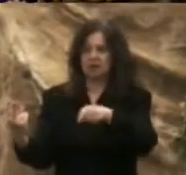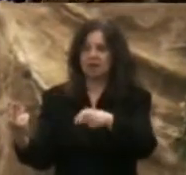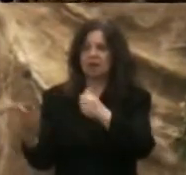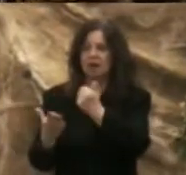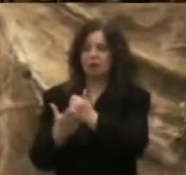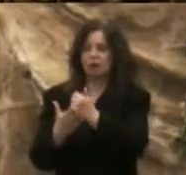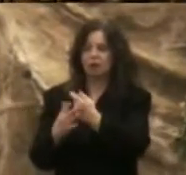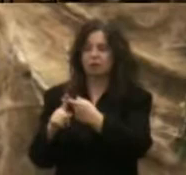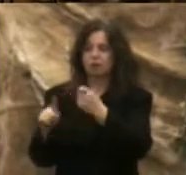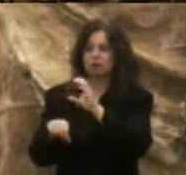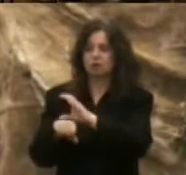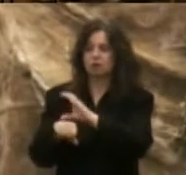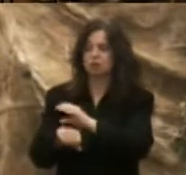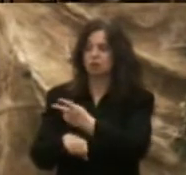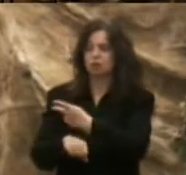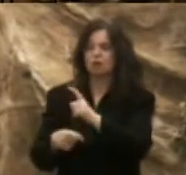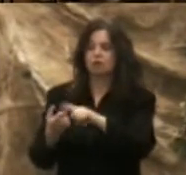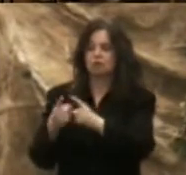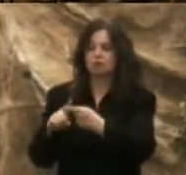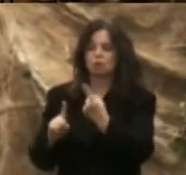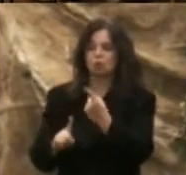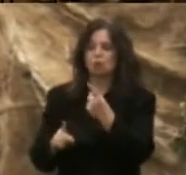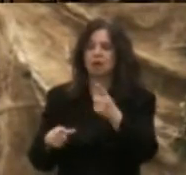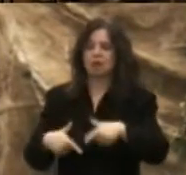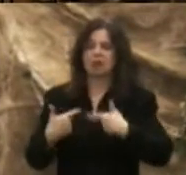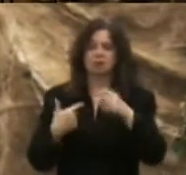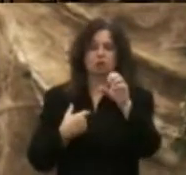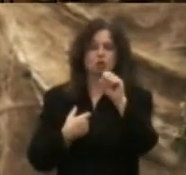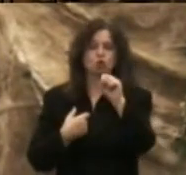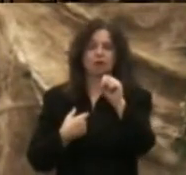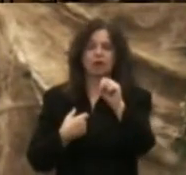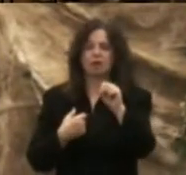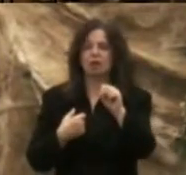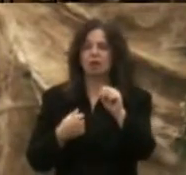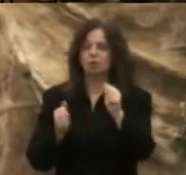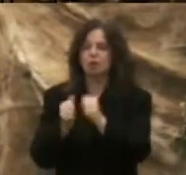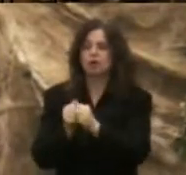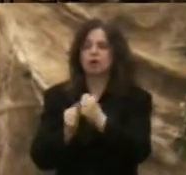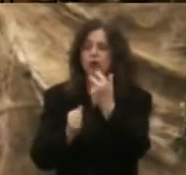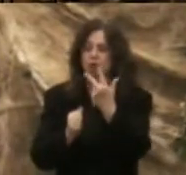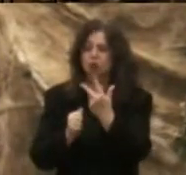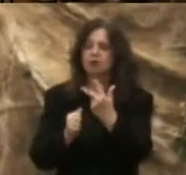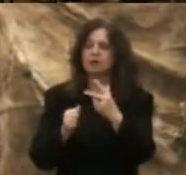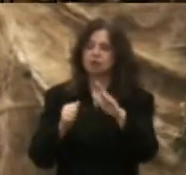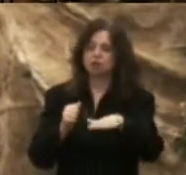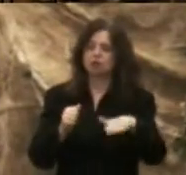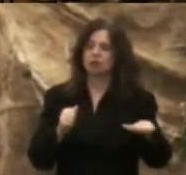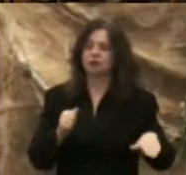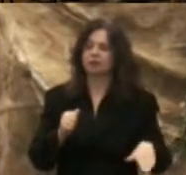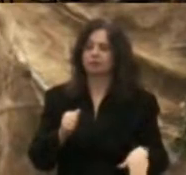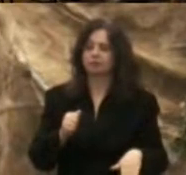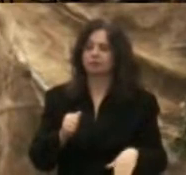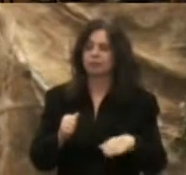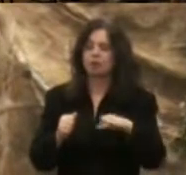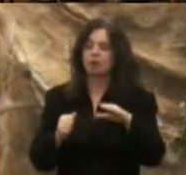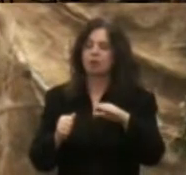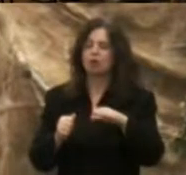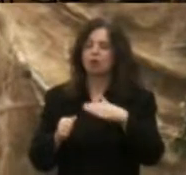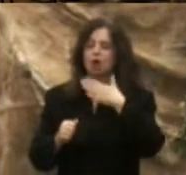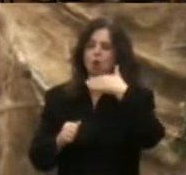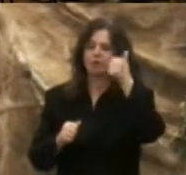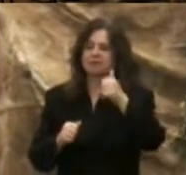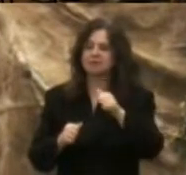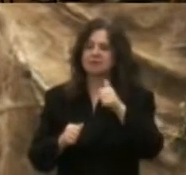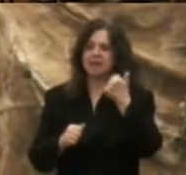friends. One lives in Stuartville in a small apartment with her three children, the oldest 18, and